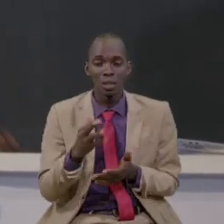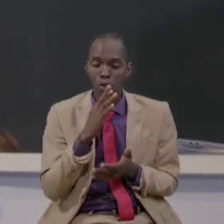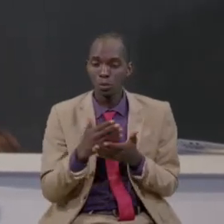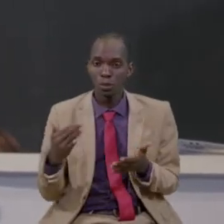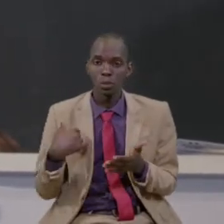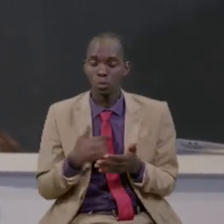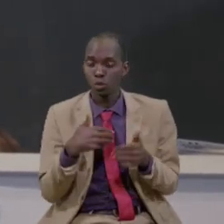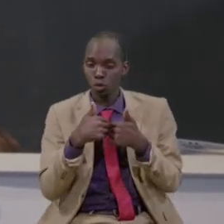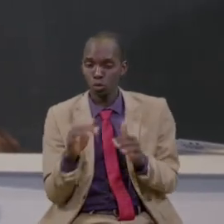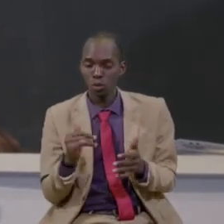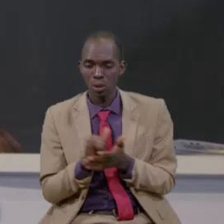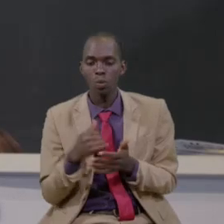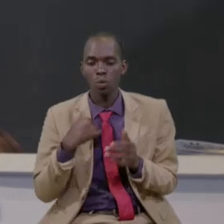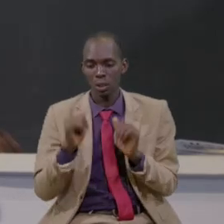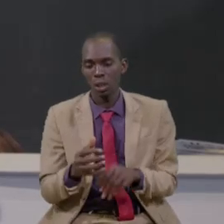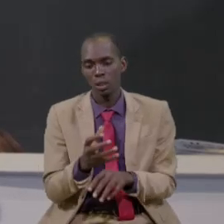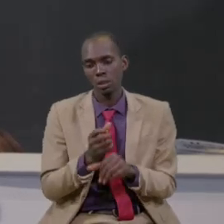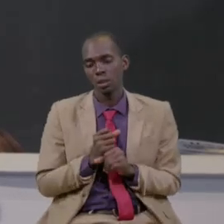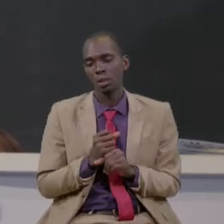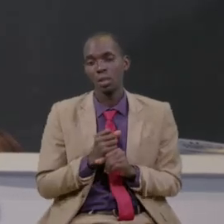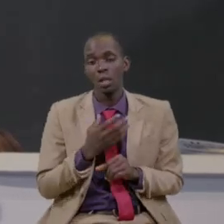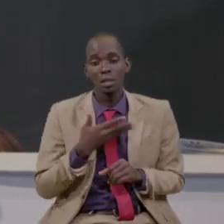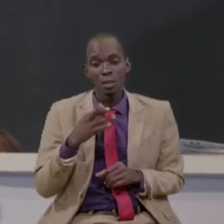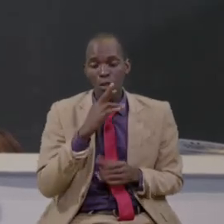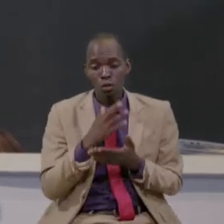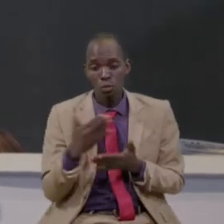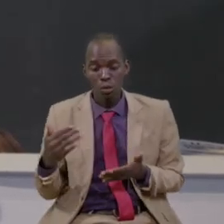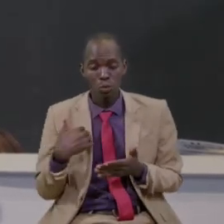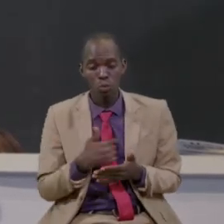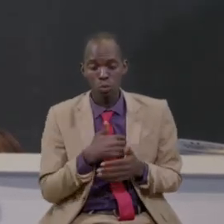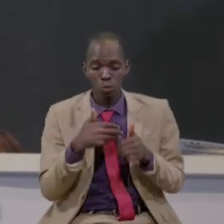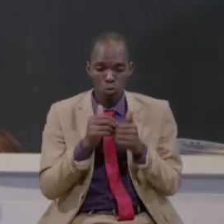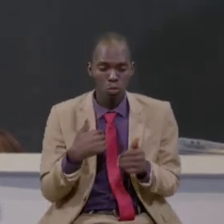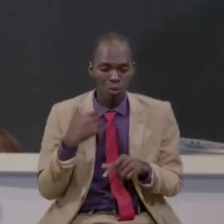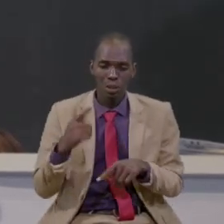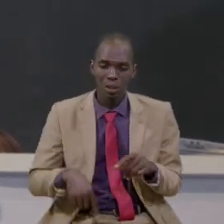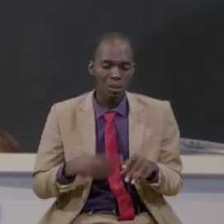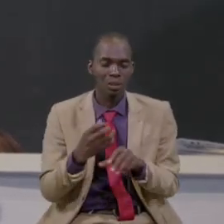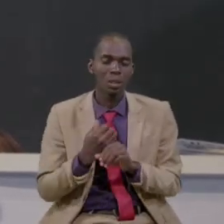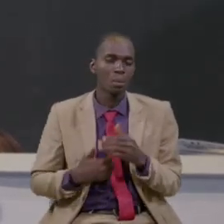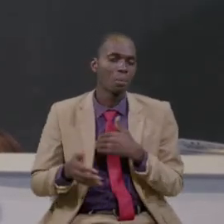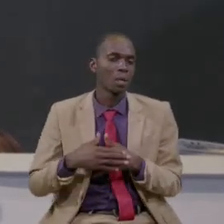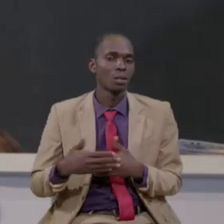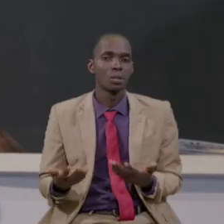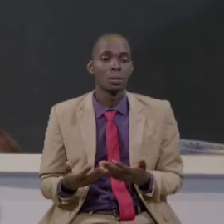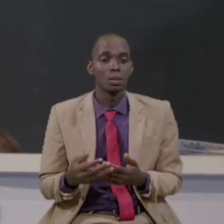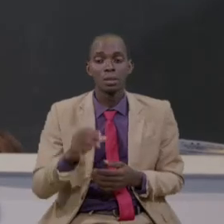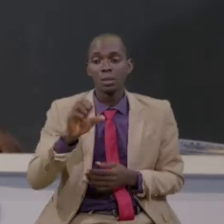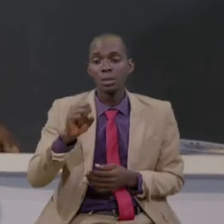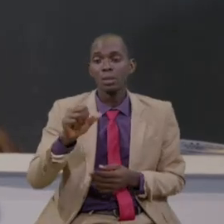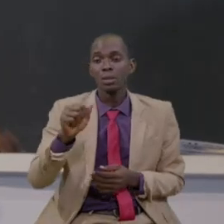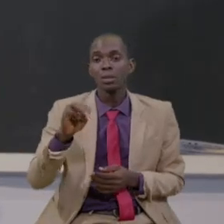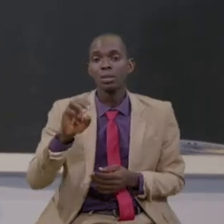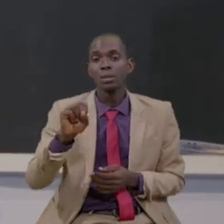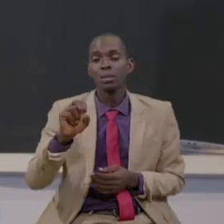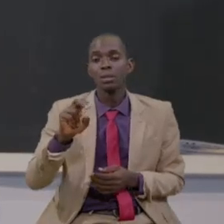back. Samson, you know, get back those eyes. The spirit came back, the power